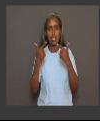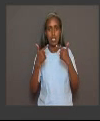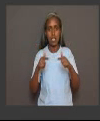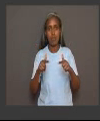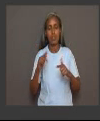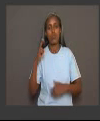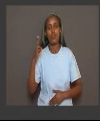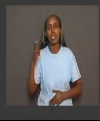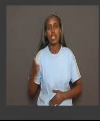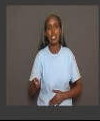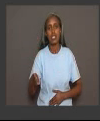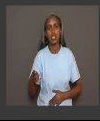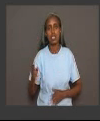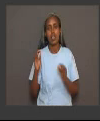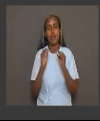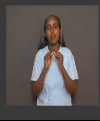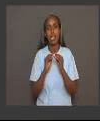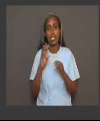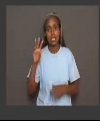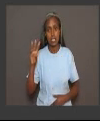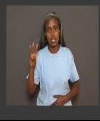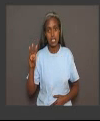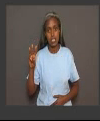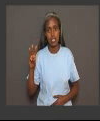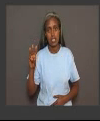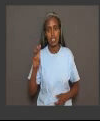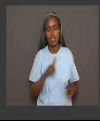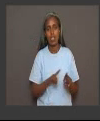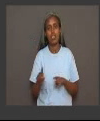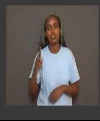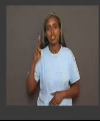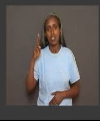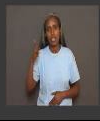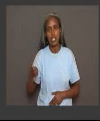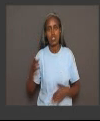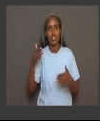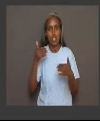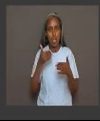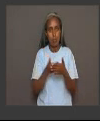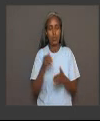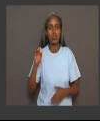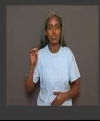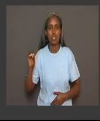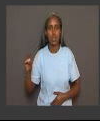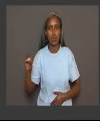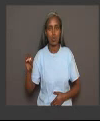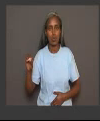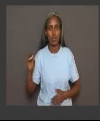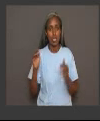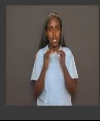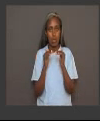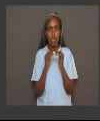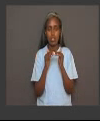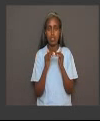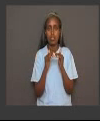of h plus 6 as h approaches 0